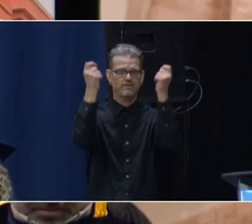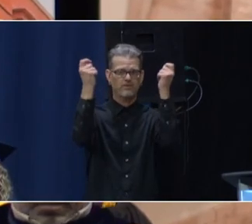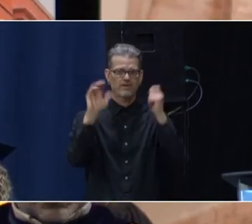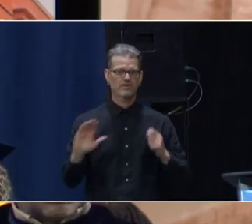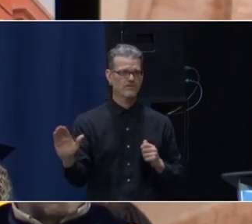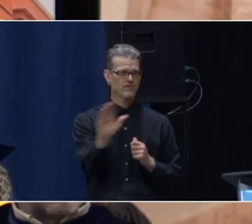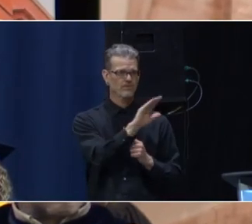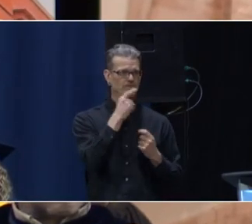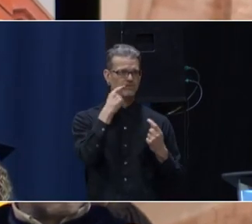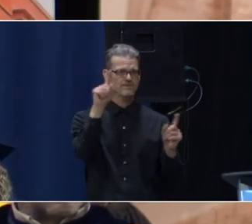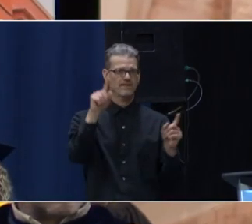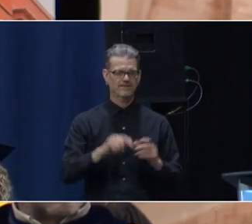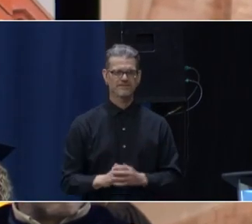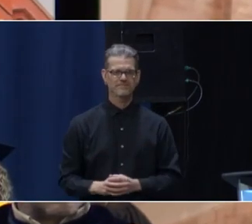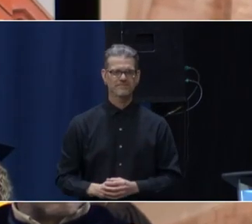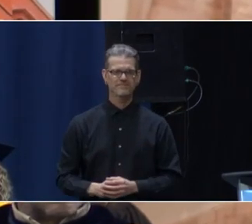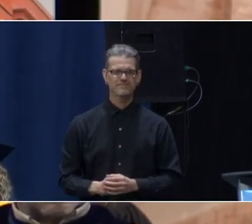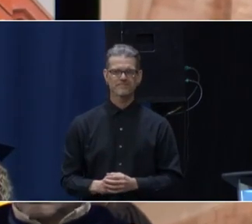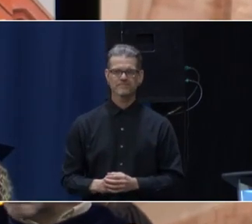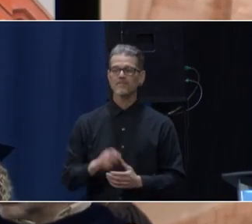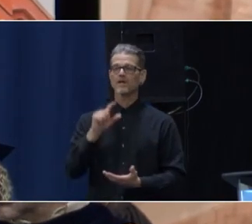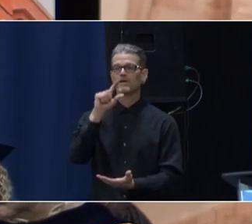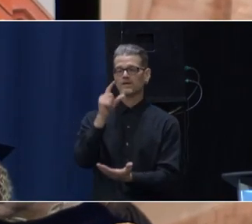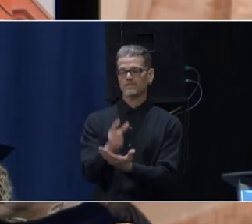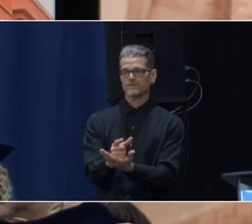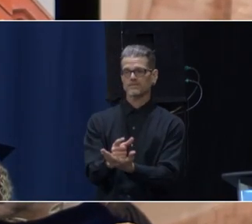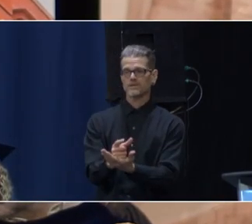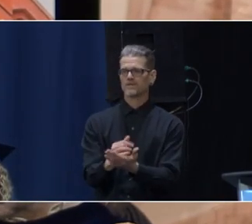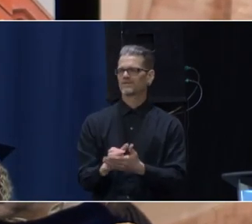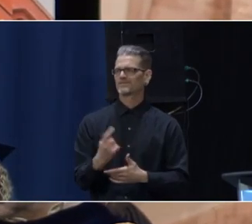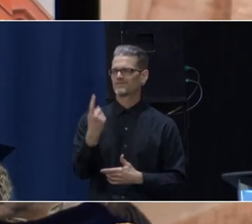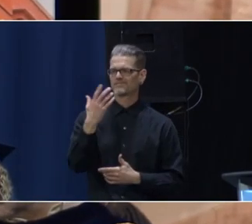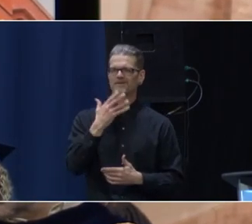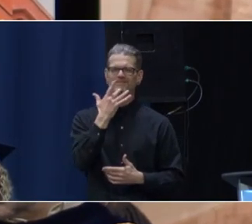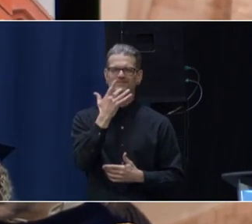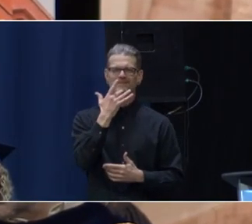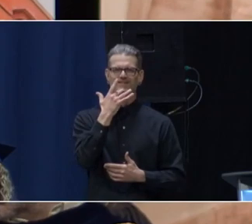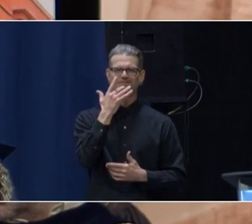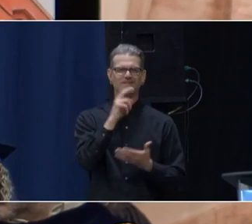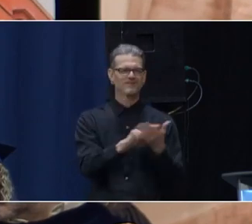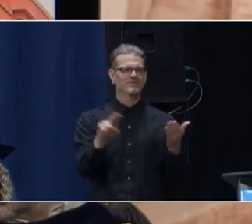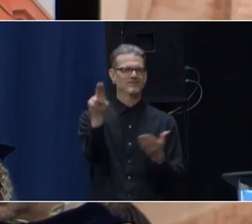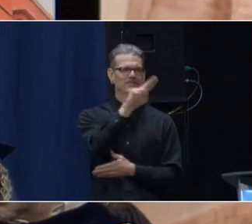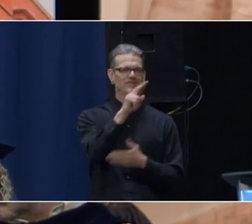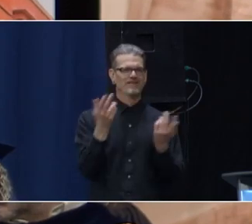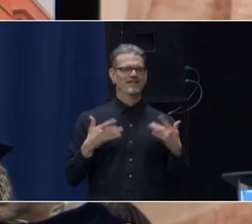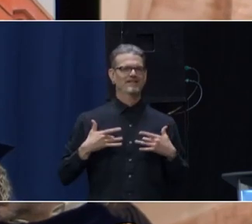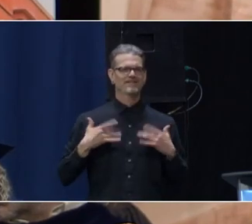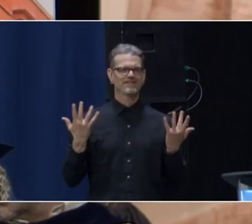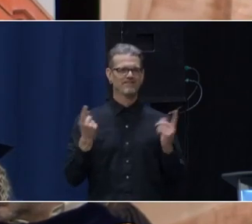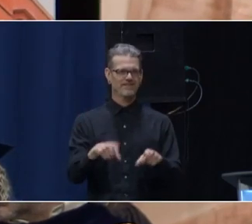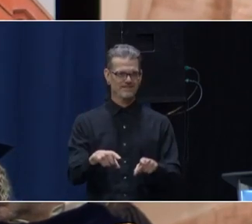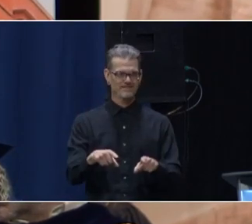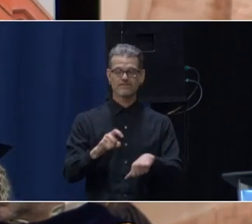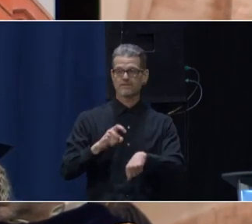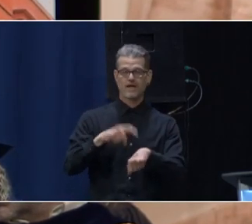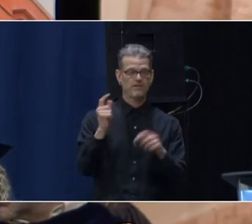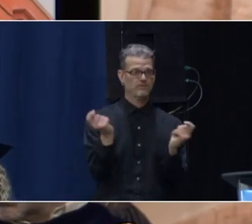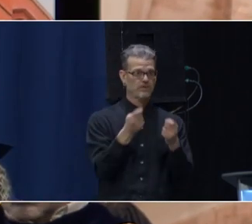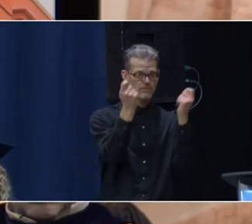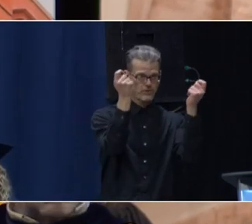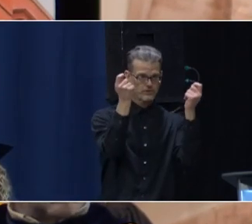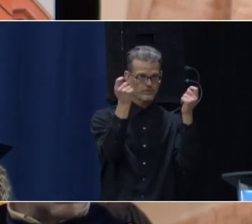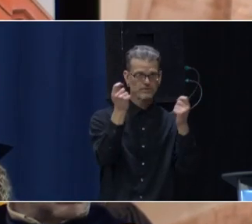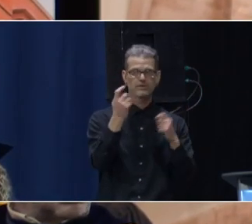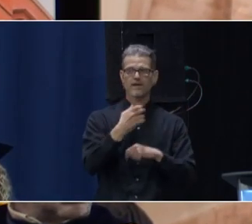your success. Commencement is one of my favorite university events. It is a time for celebration and